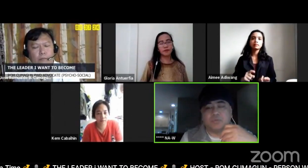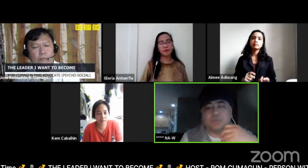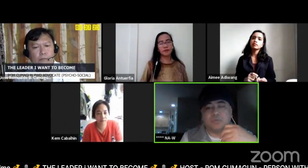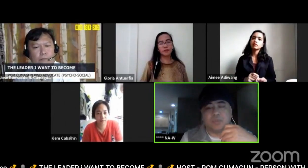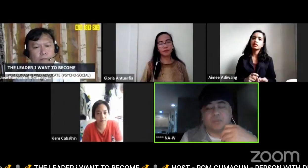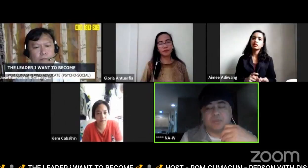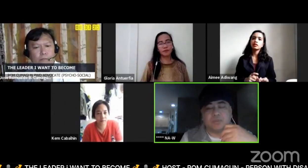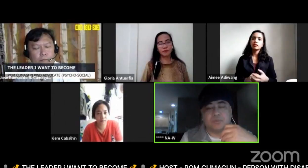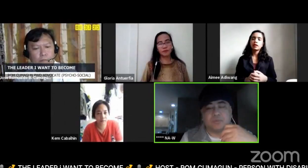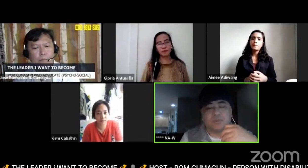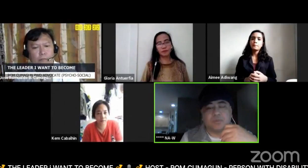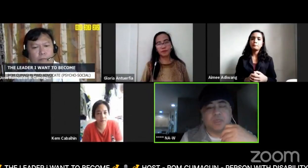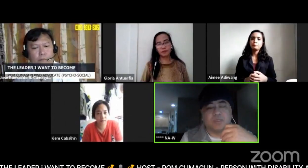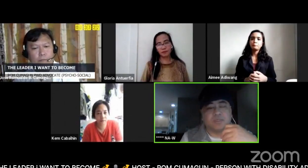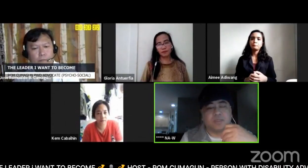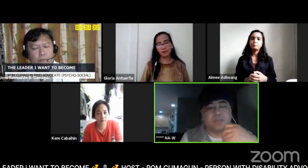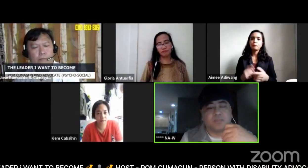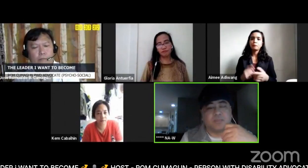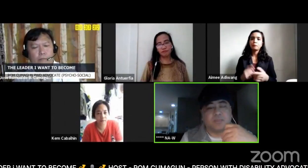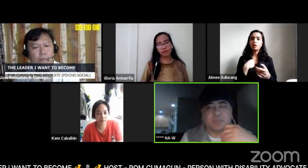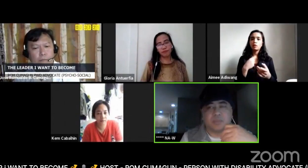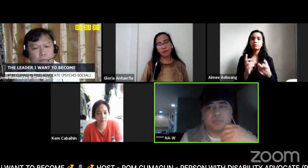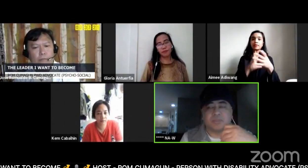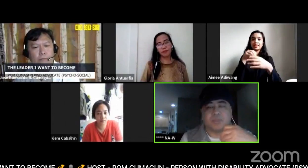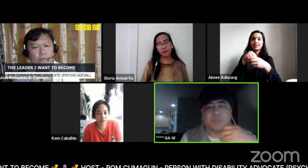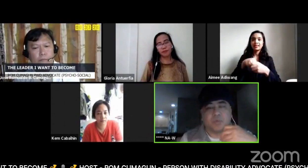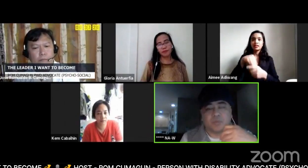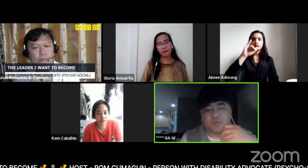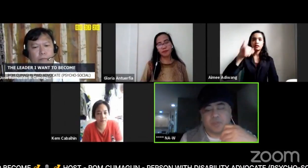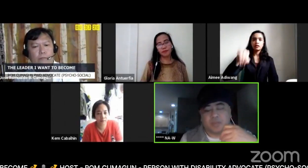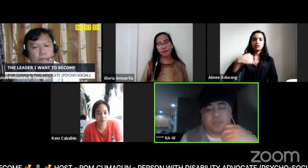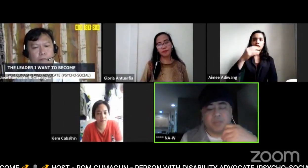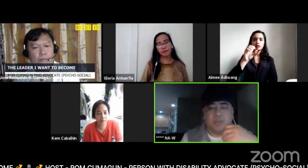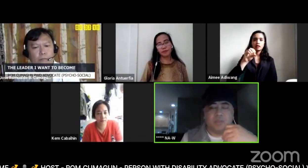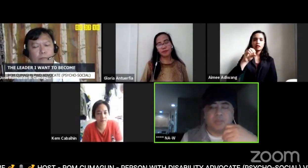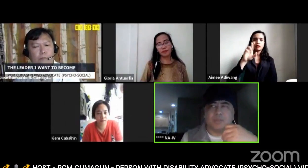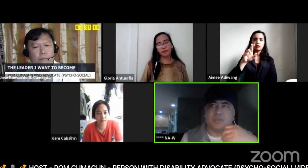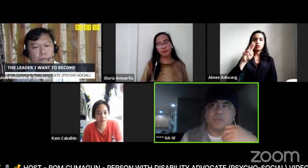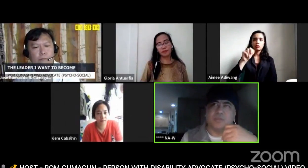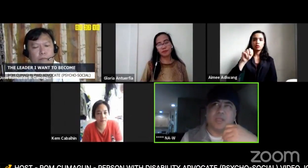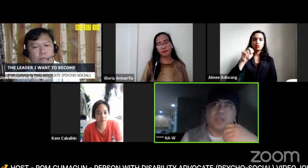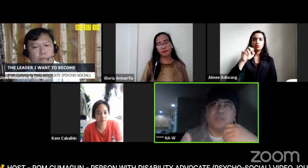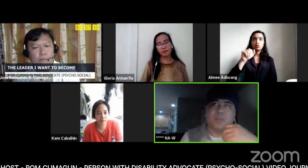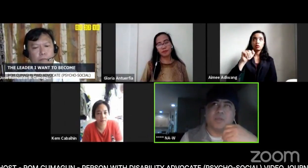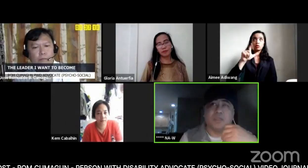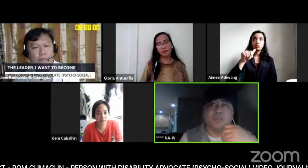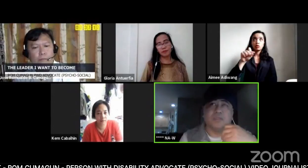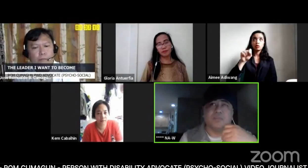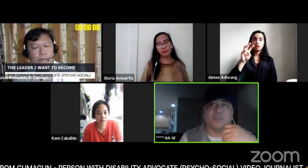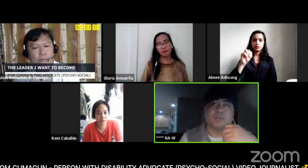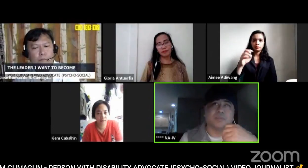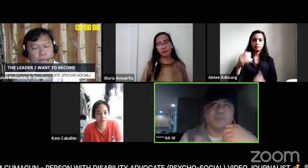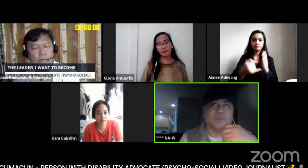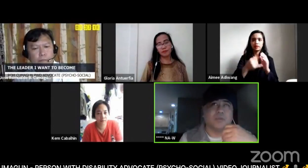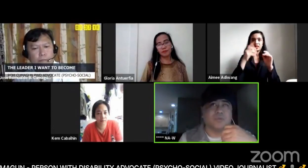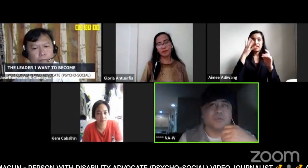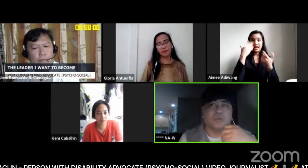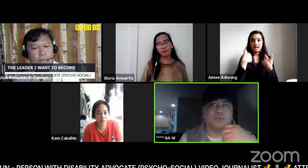delved into to journalism. I was a business reporter for a time. Doon kailangan may konting